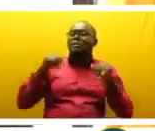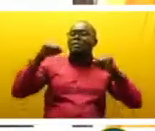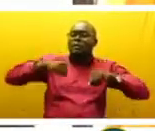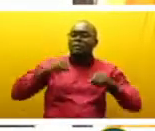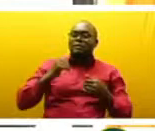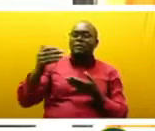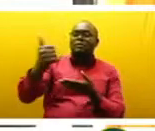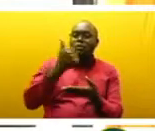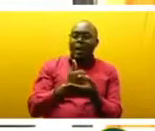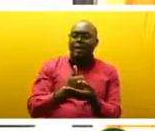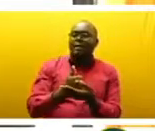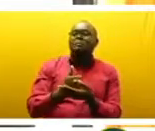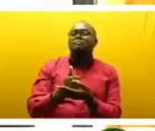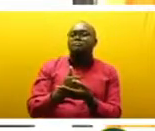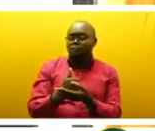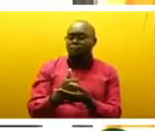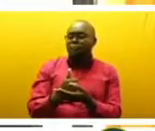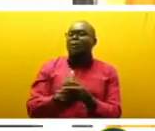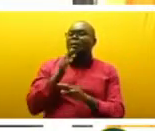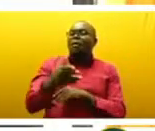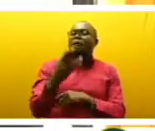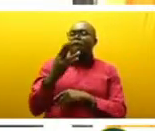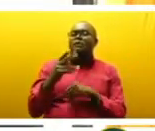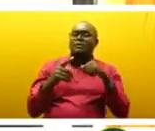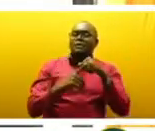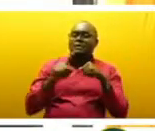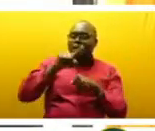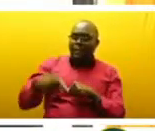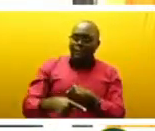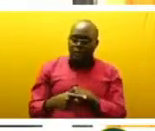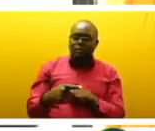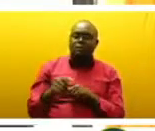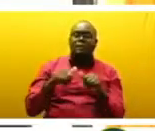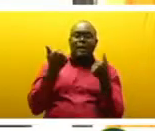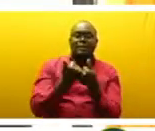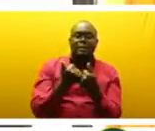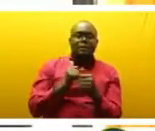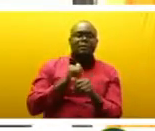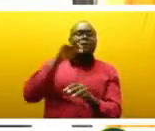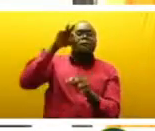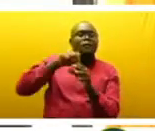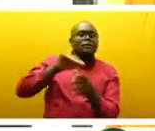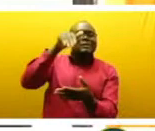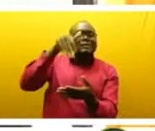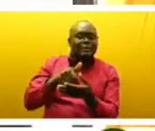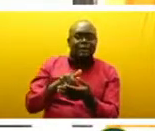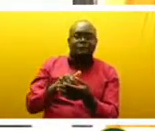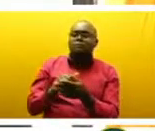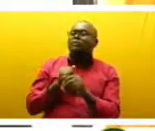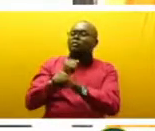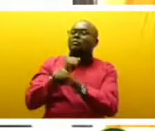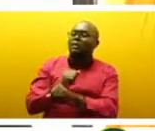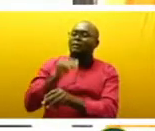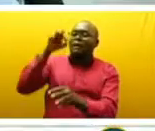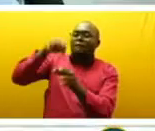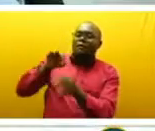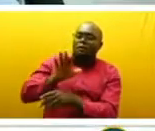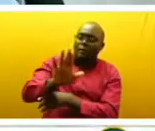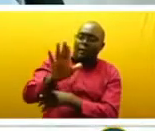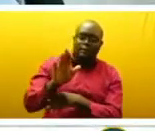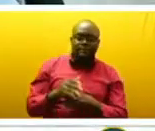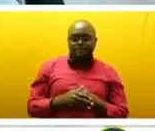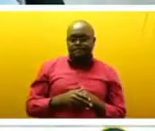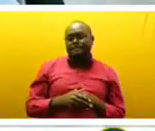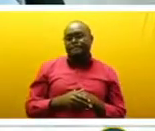hire and deploy over 46,000 agents in all the polling stations to watch over their vote and the votes of others.